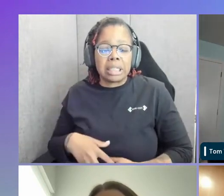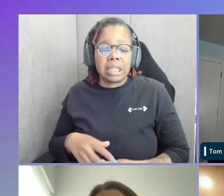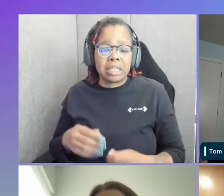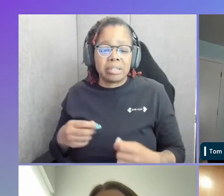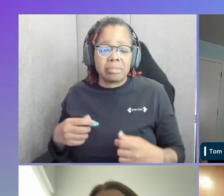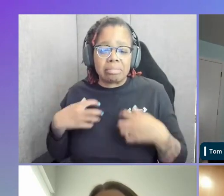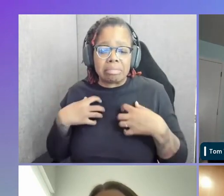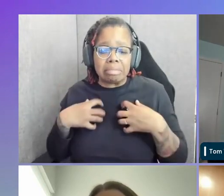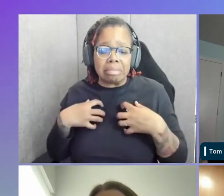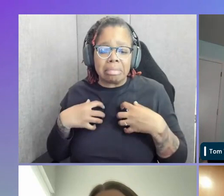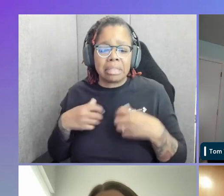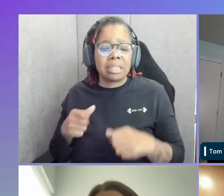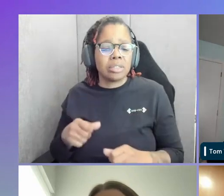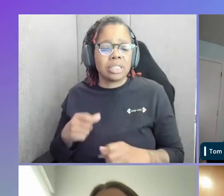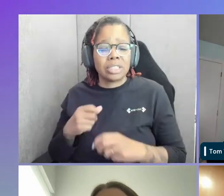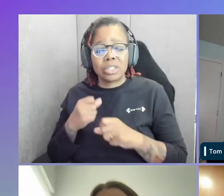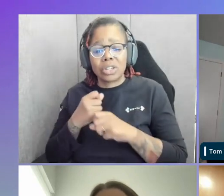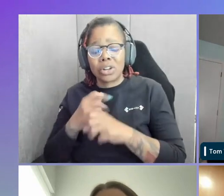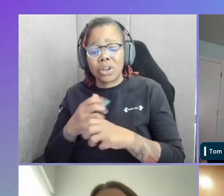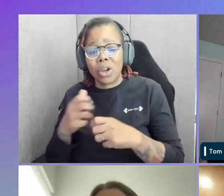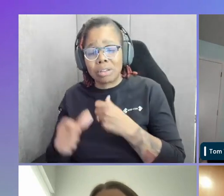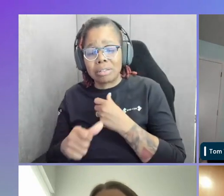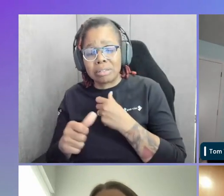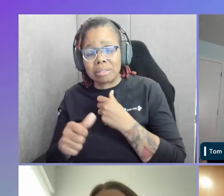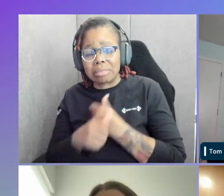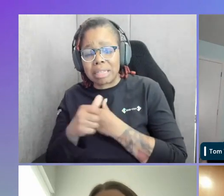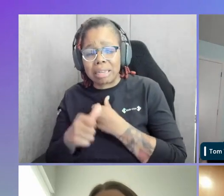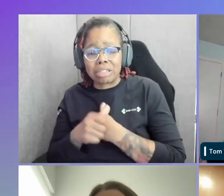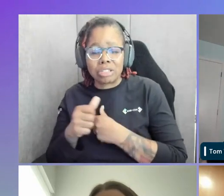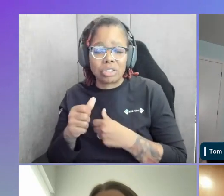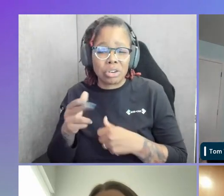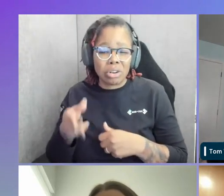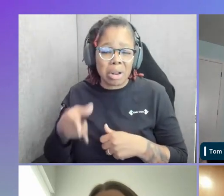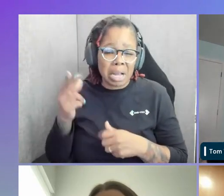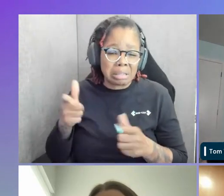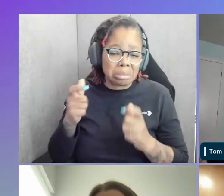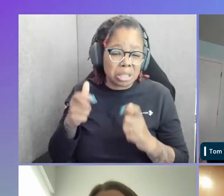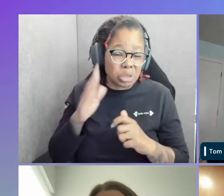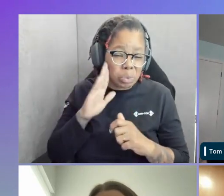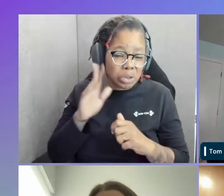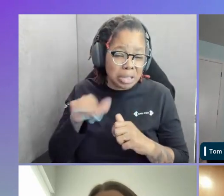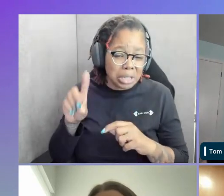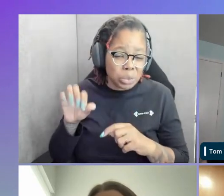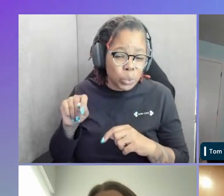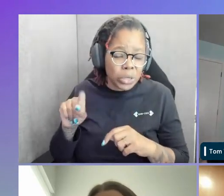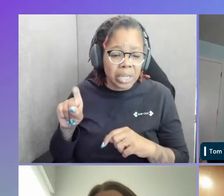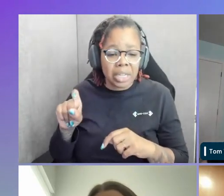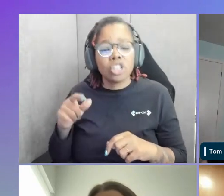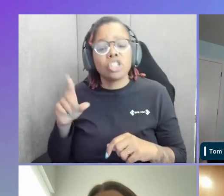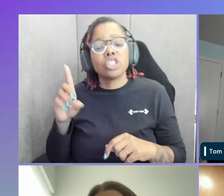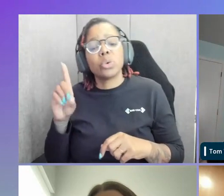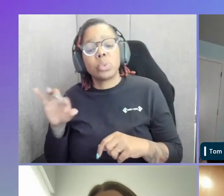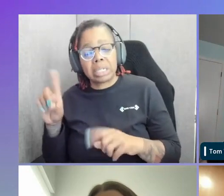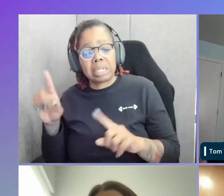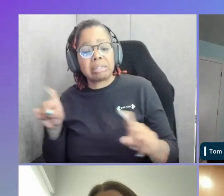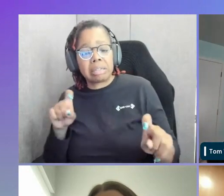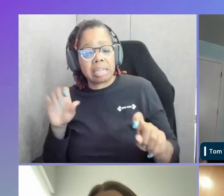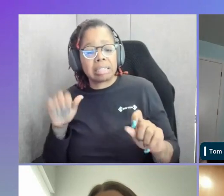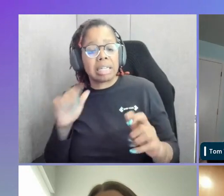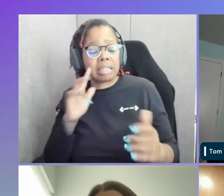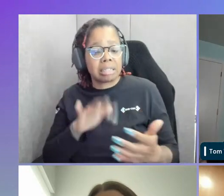putting them in danger at high speeds? Will they be able to do it? So we did pilot that study again